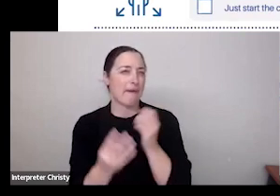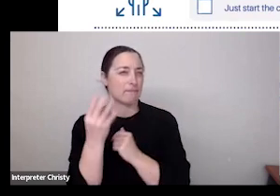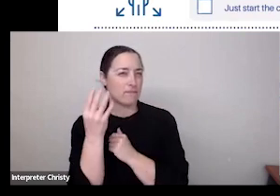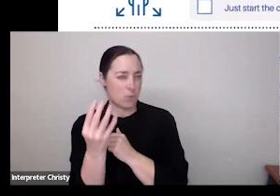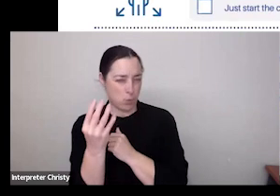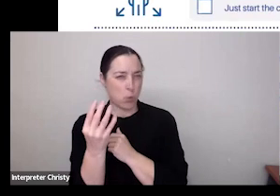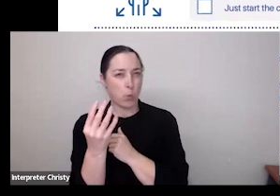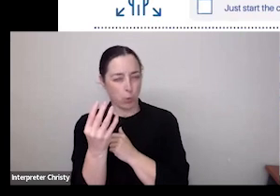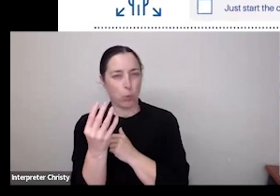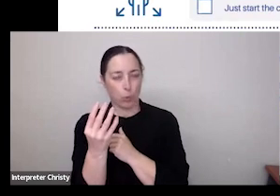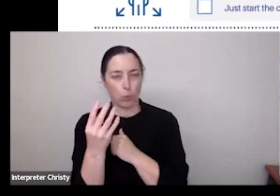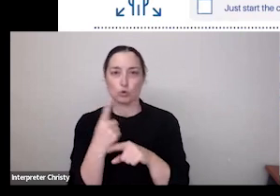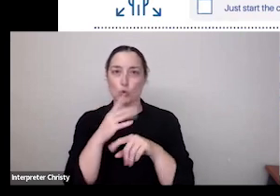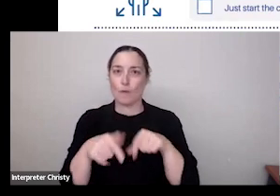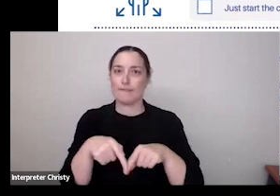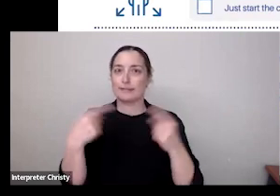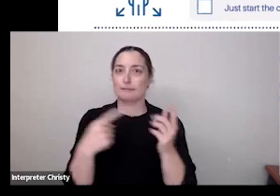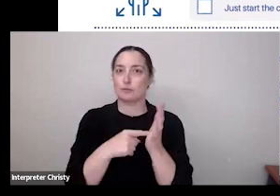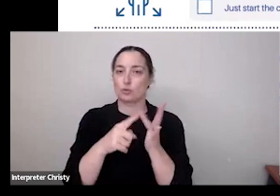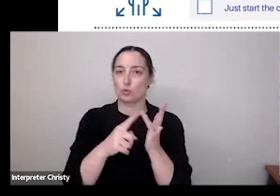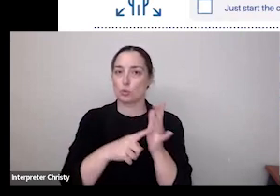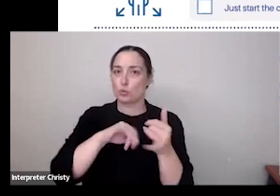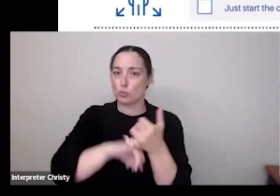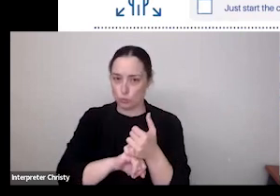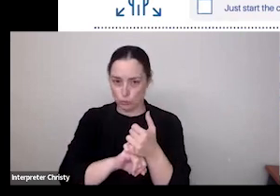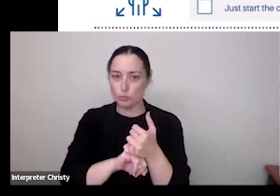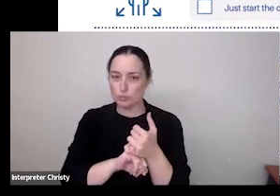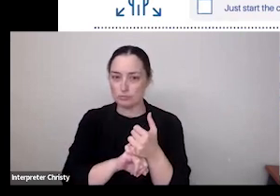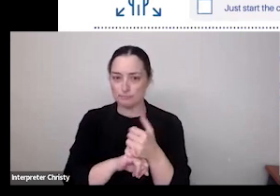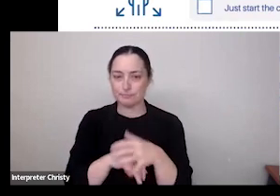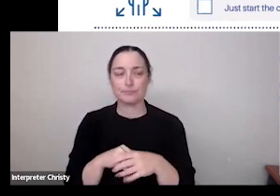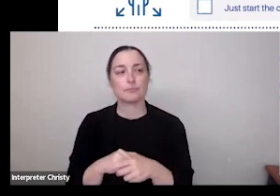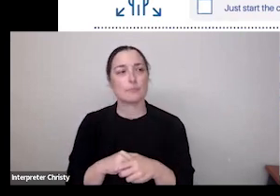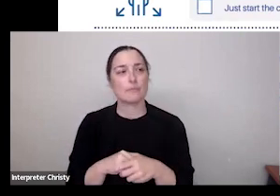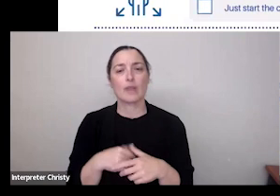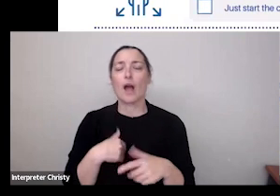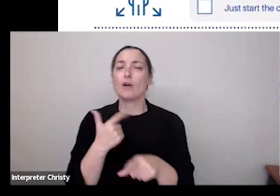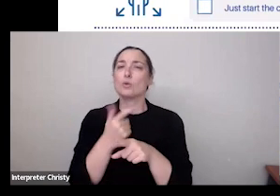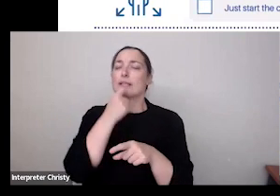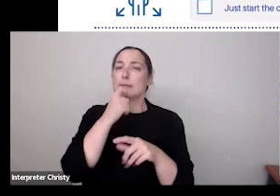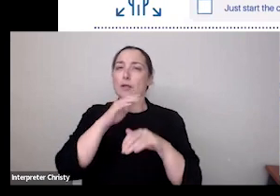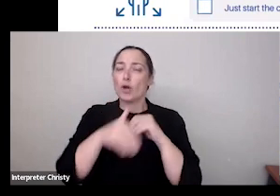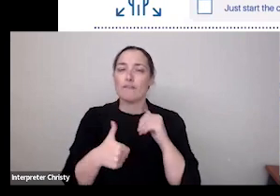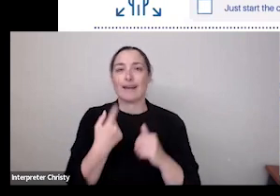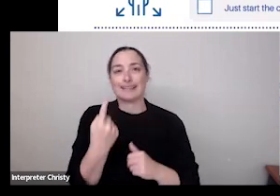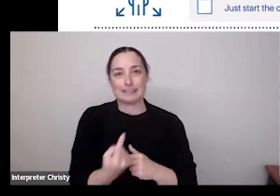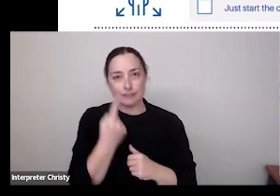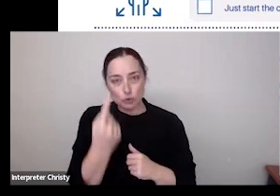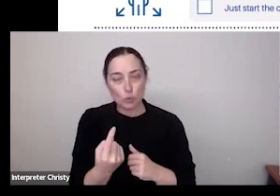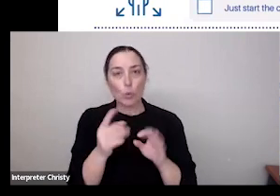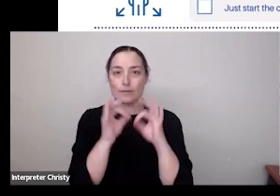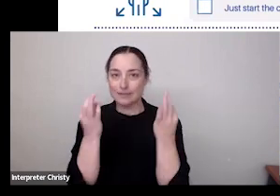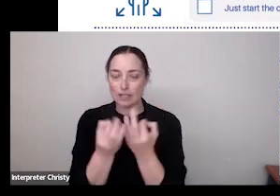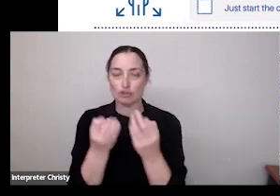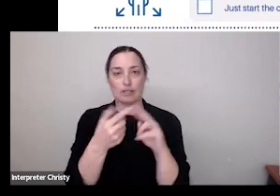really unpack those tools. And I just wanted to highlight what you might find there. I'll talk a little bit about the individual, the organizational, and community